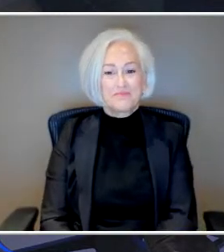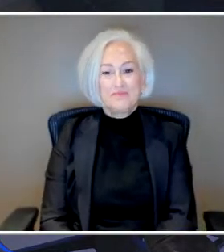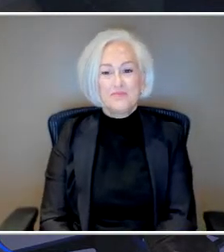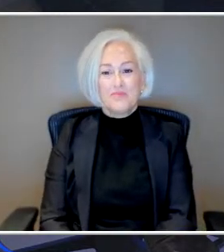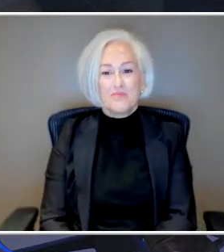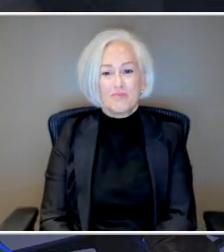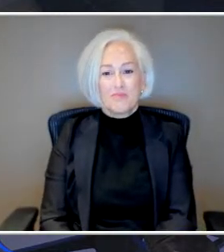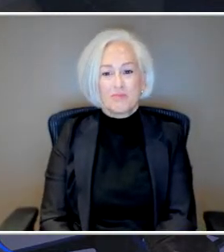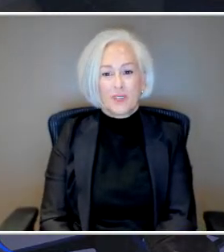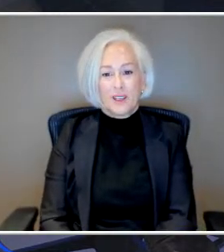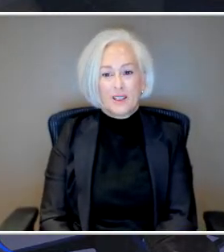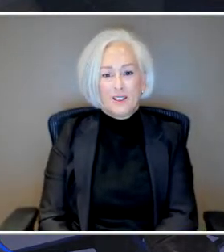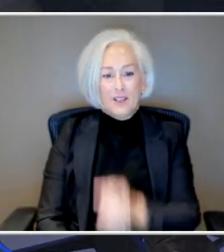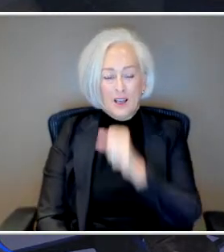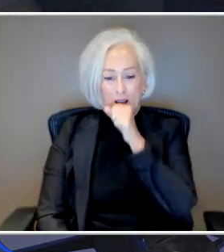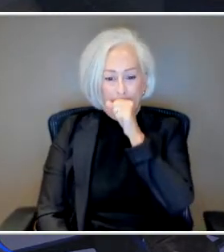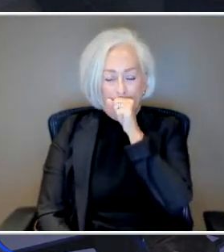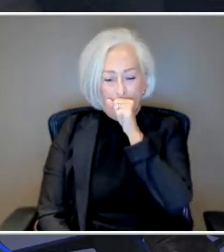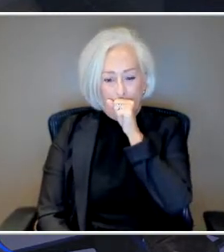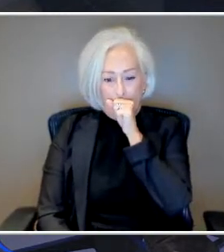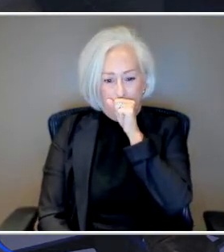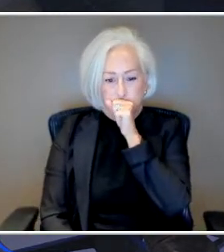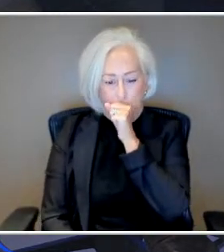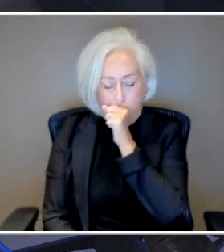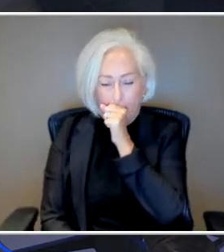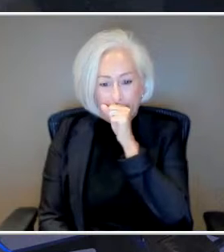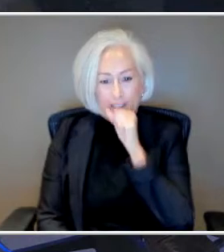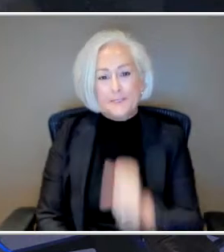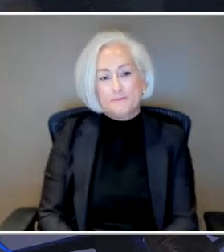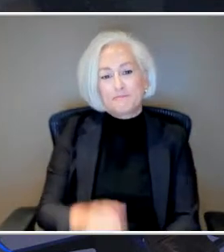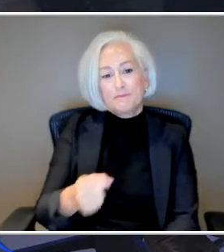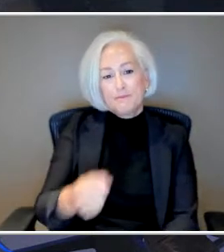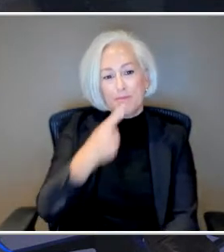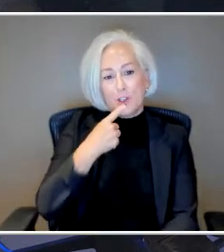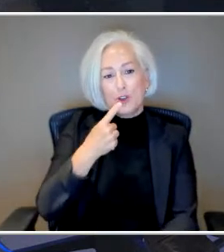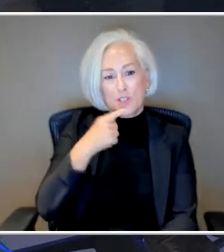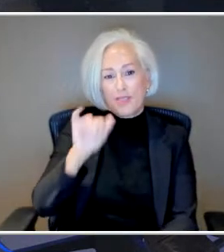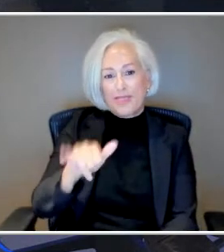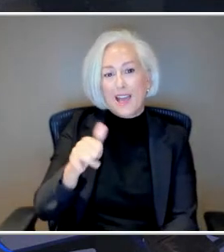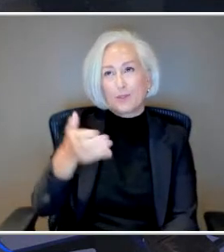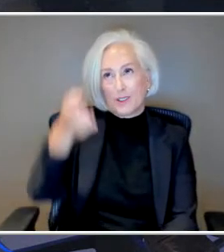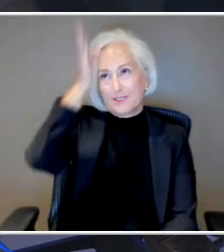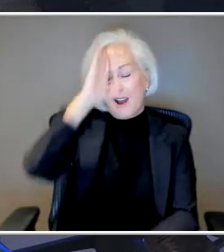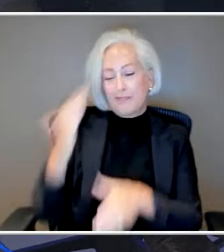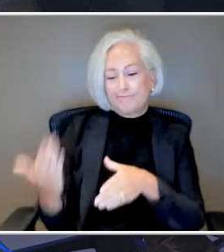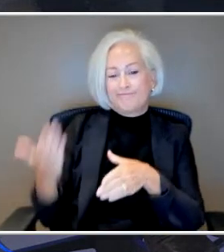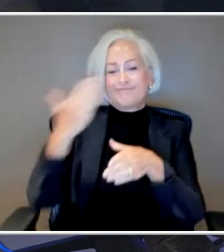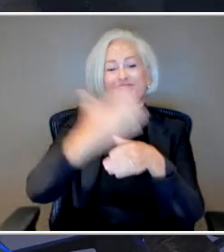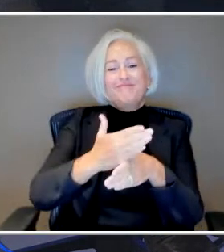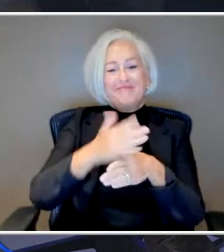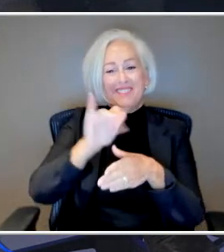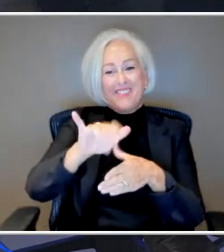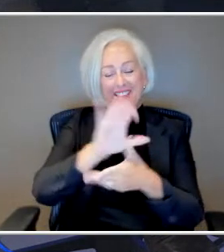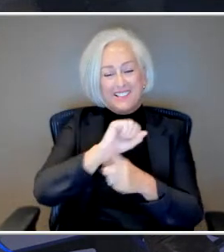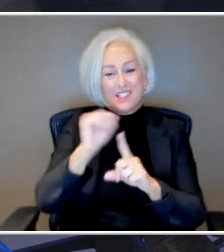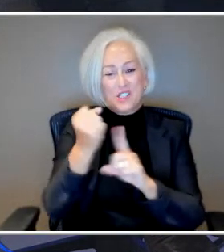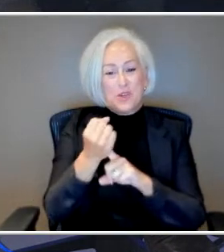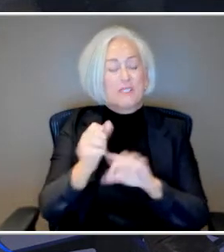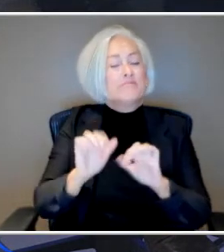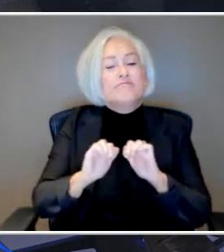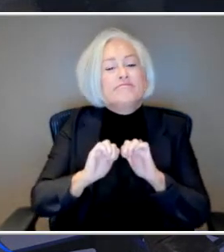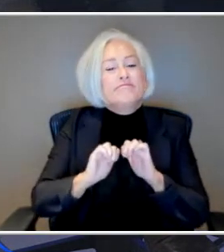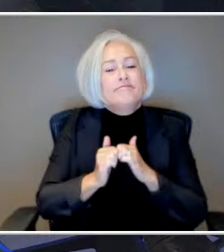kind of a God thing that happened. Absolutely. Another question is, how often do second opinions really change